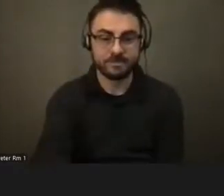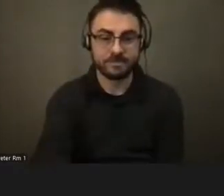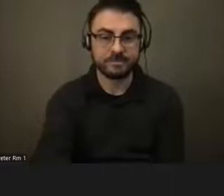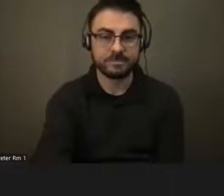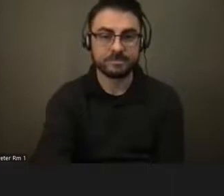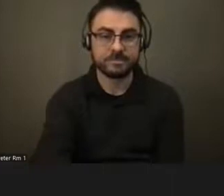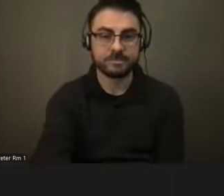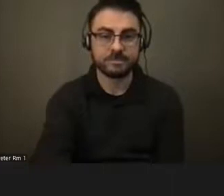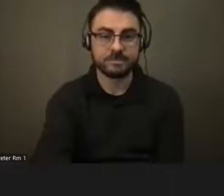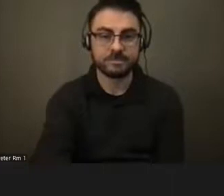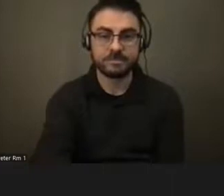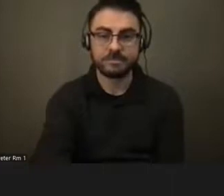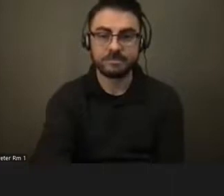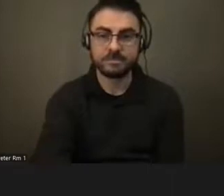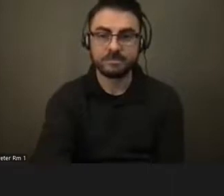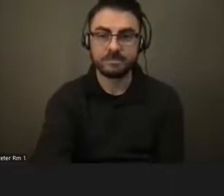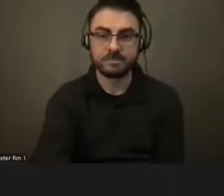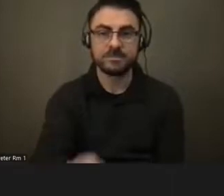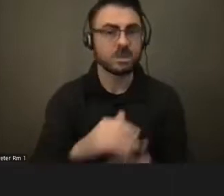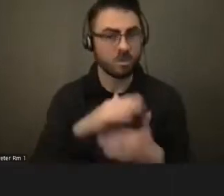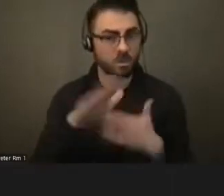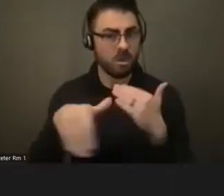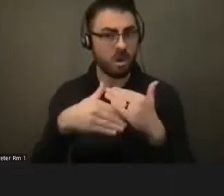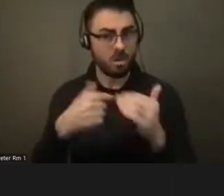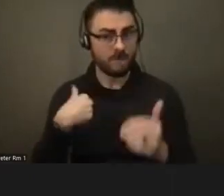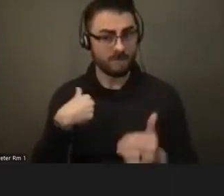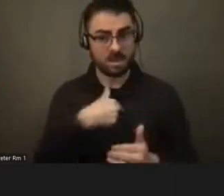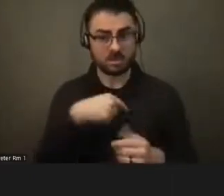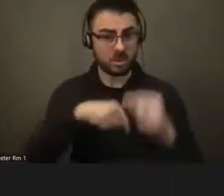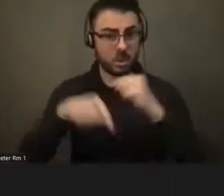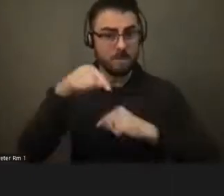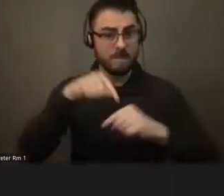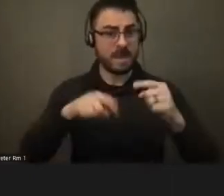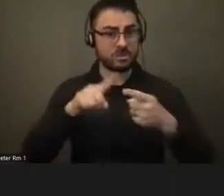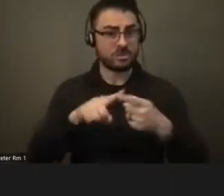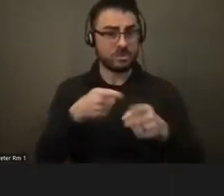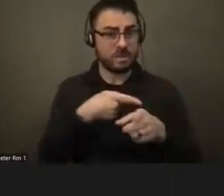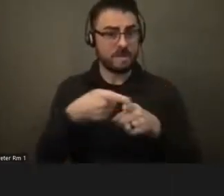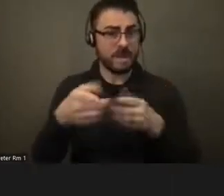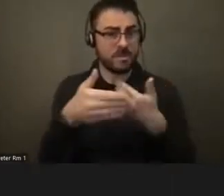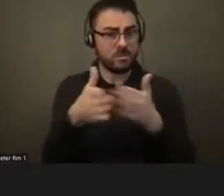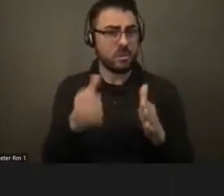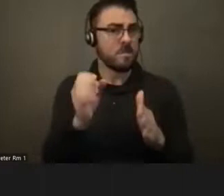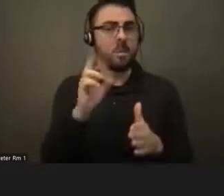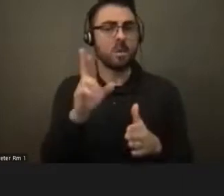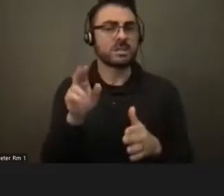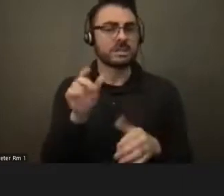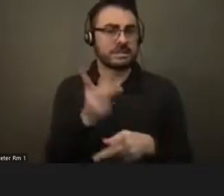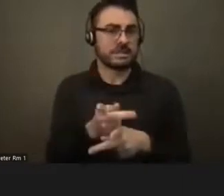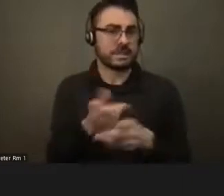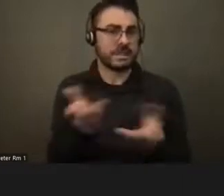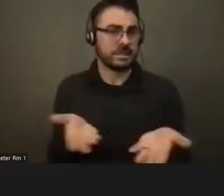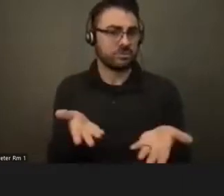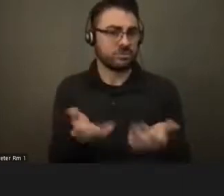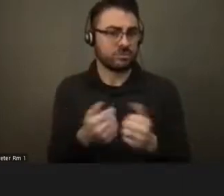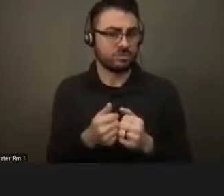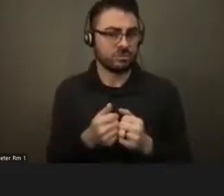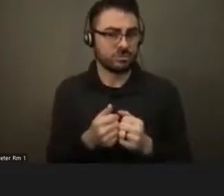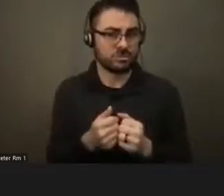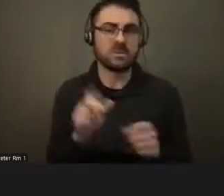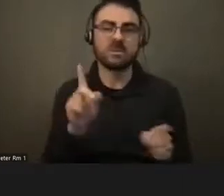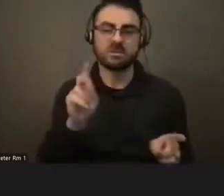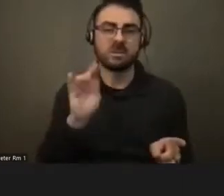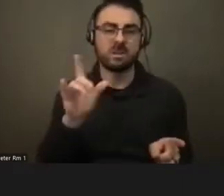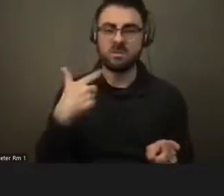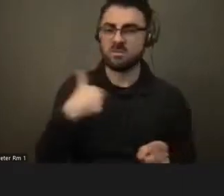Do we all go back to the main room or just to our second breakout? We stay here and then they will,